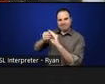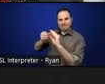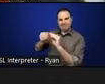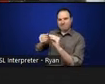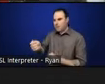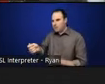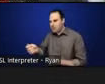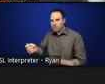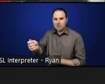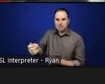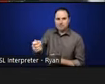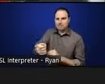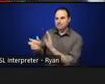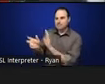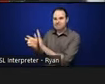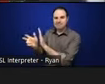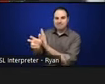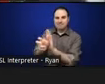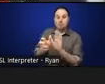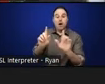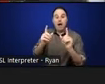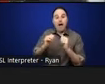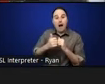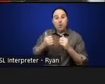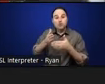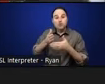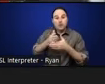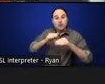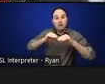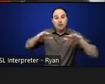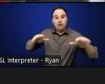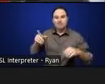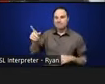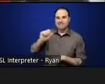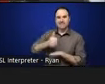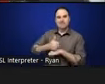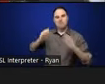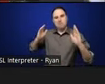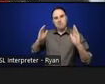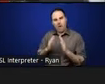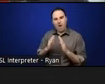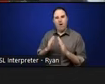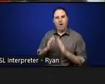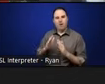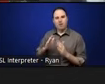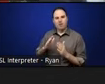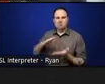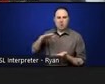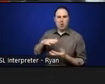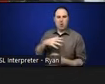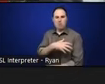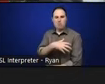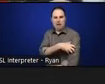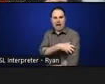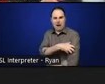them out is actually created a small low power radio station. And the idea was that through this antenna that